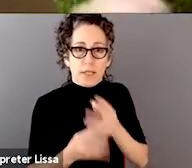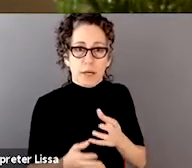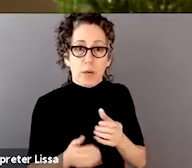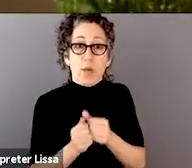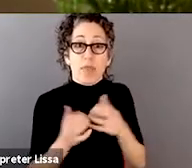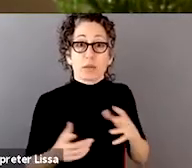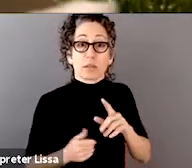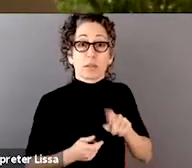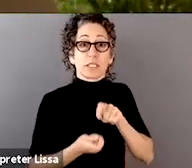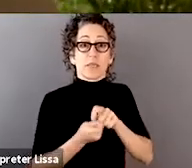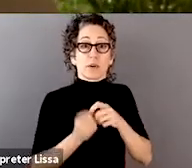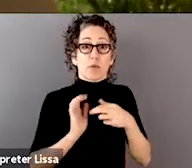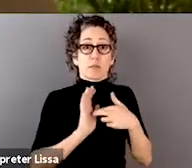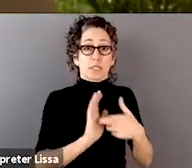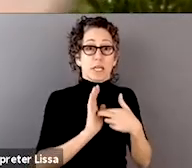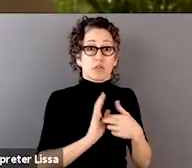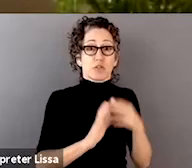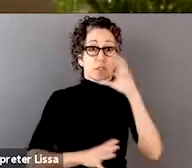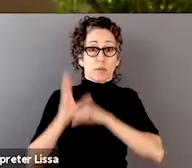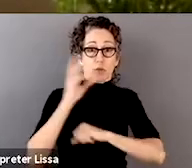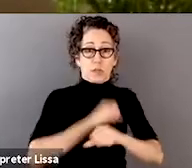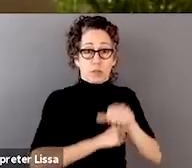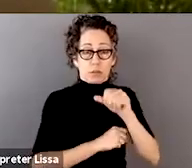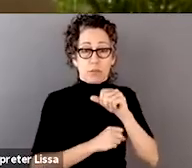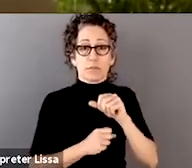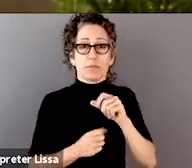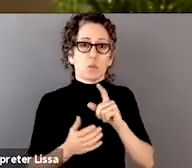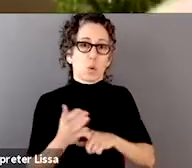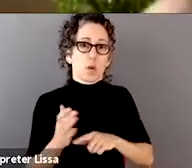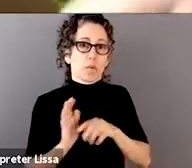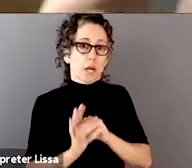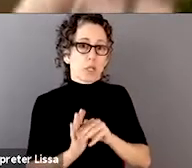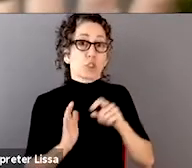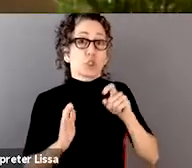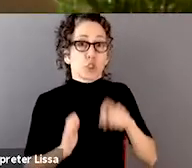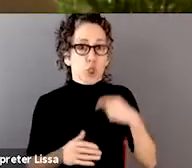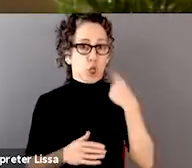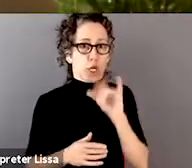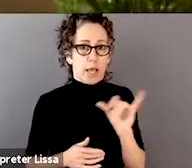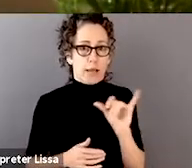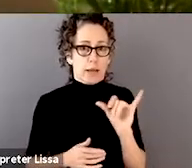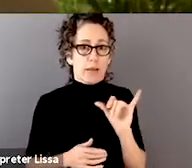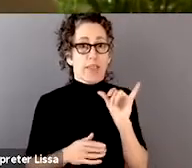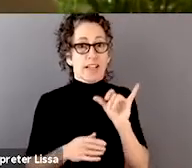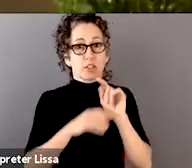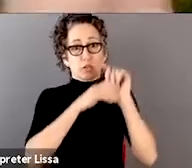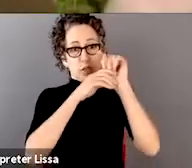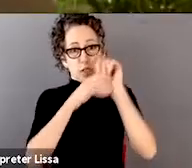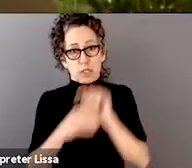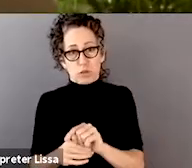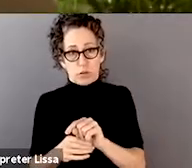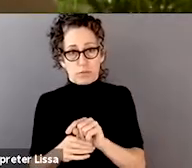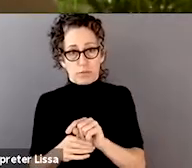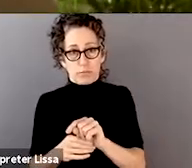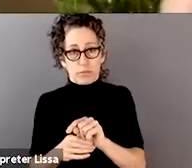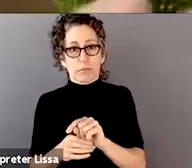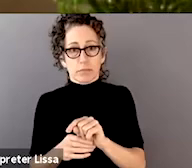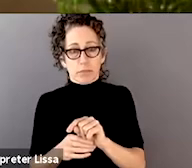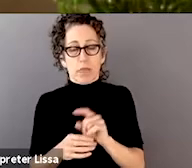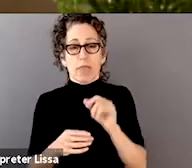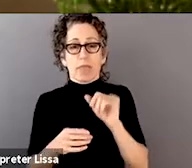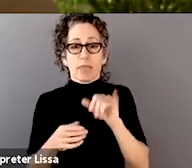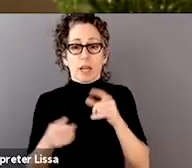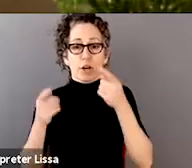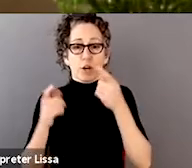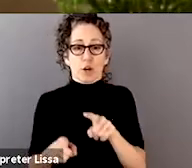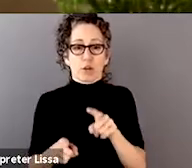specific representational assumptions about what a model should look like, right? So that's a very traditional notion of bias, and that also occurs in some